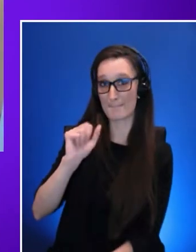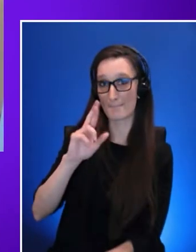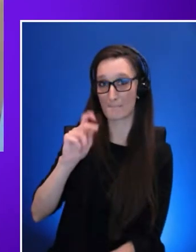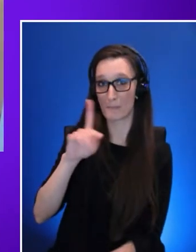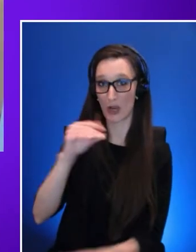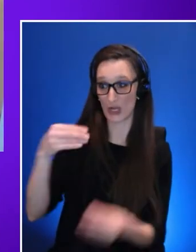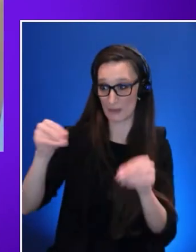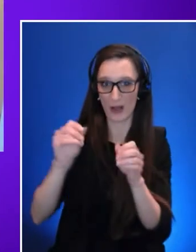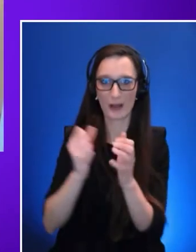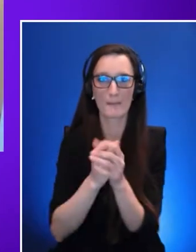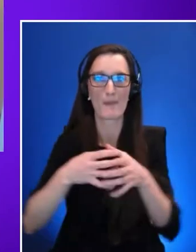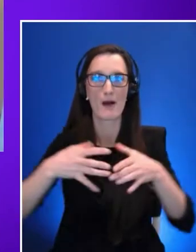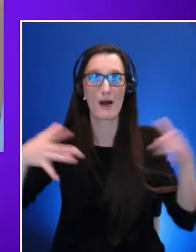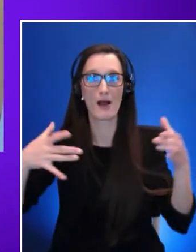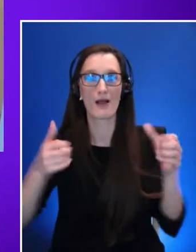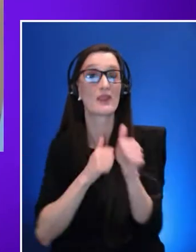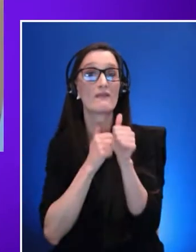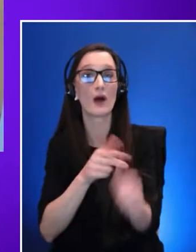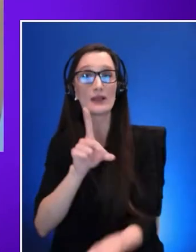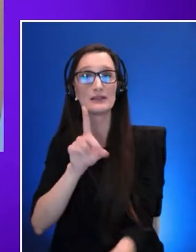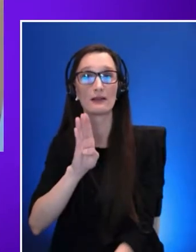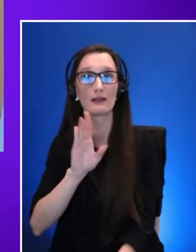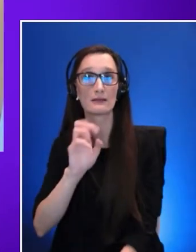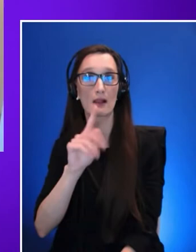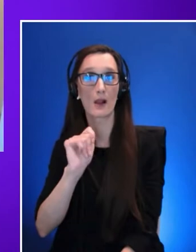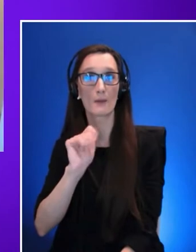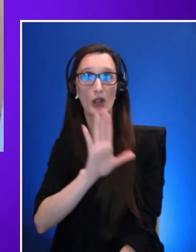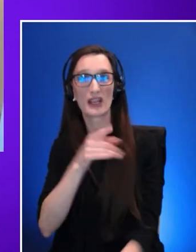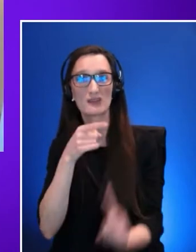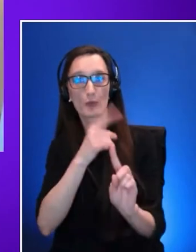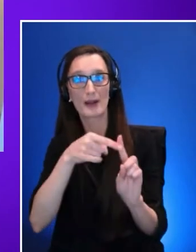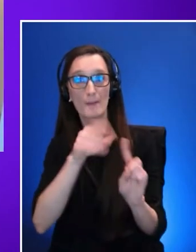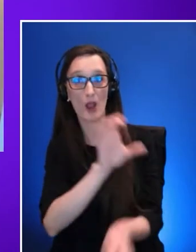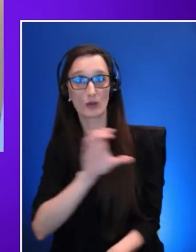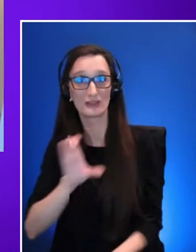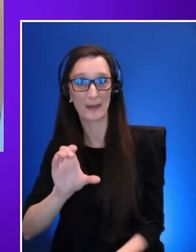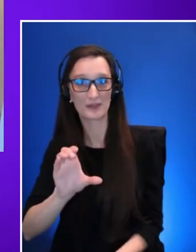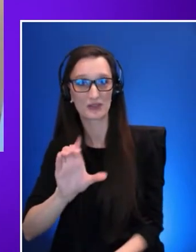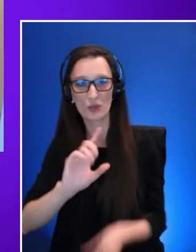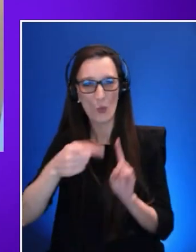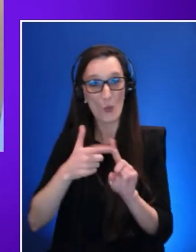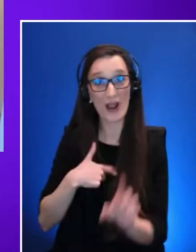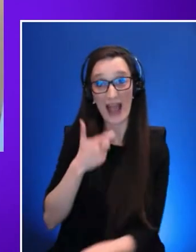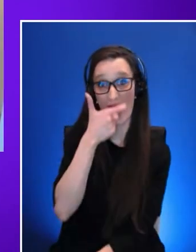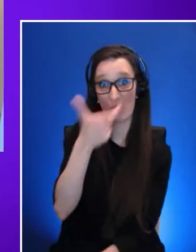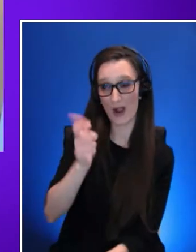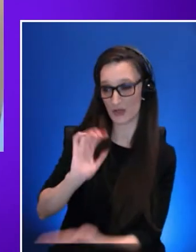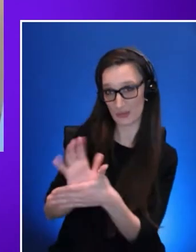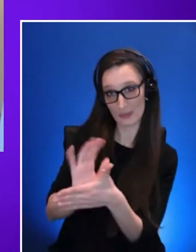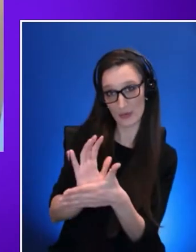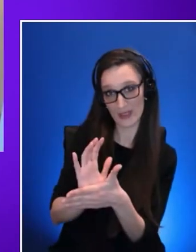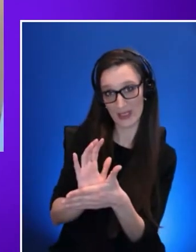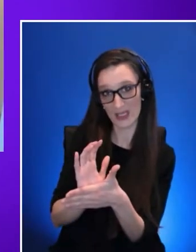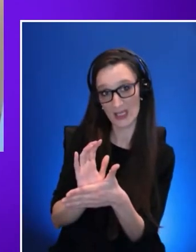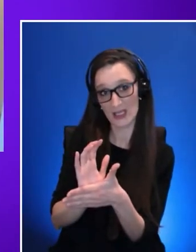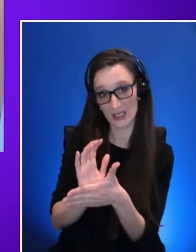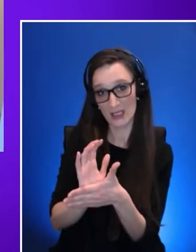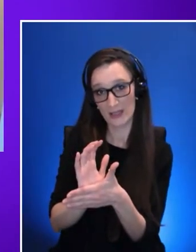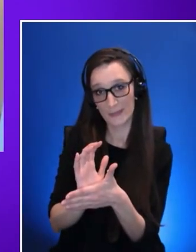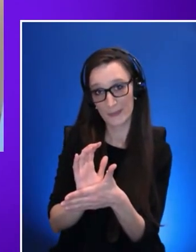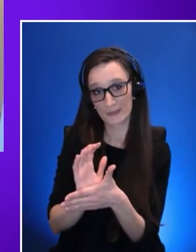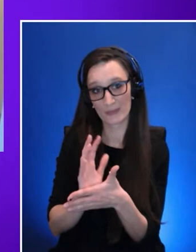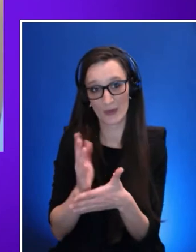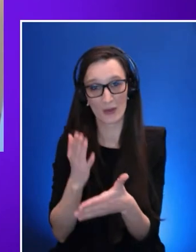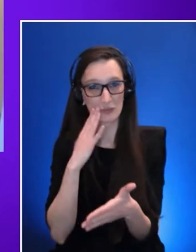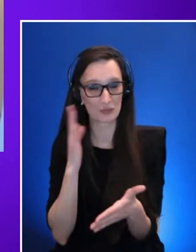about captioning, for example, you know, whenever I watch a film that is, you know, like, I